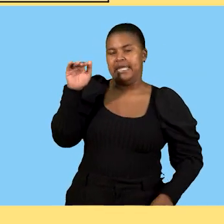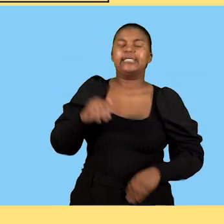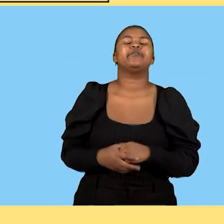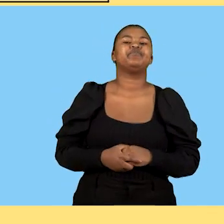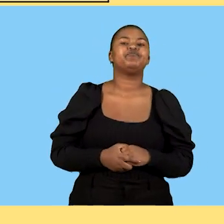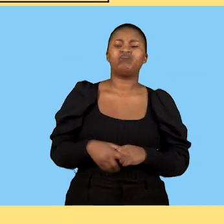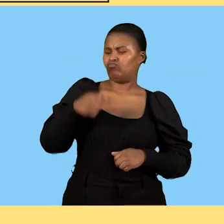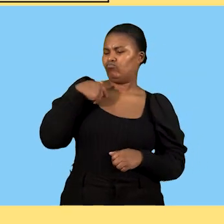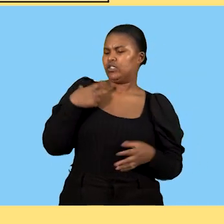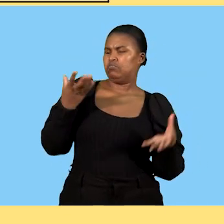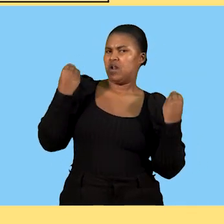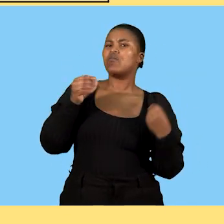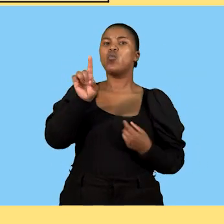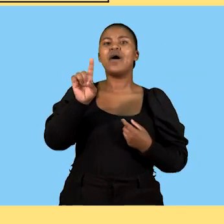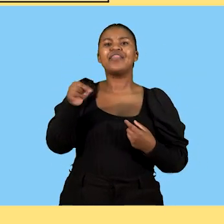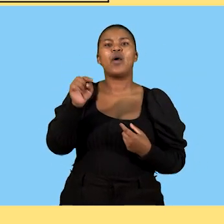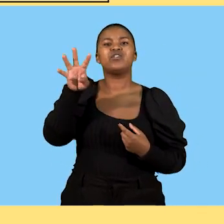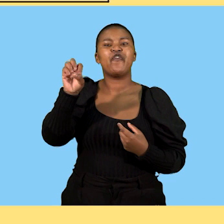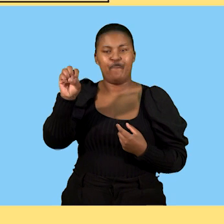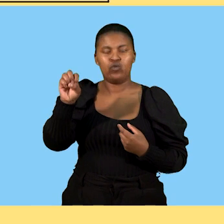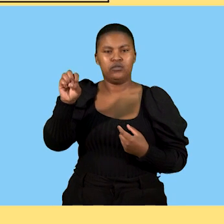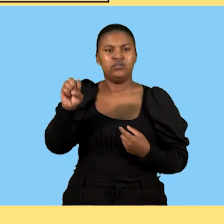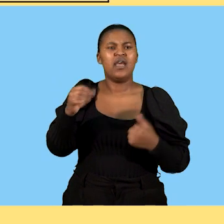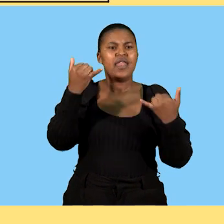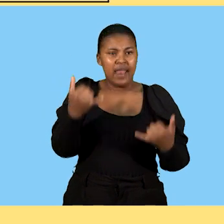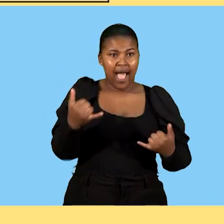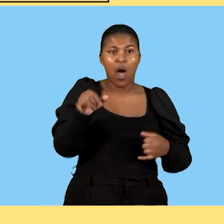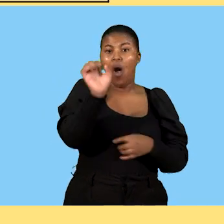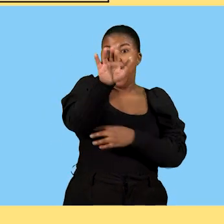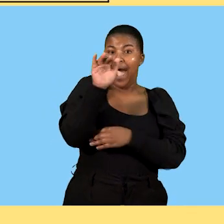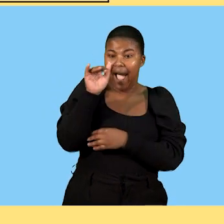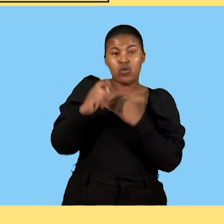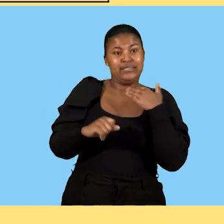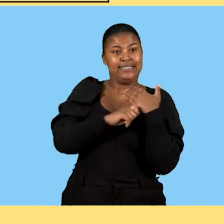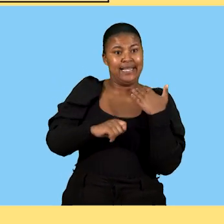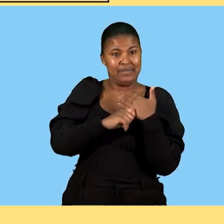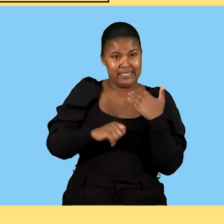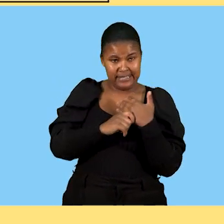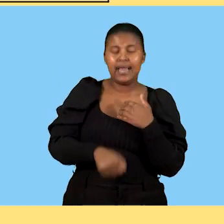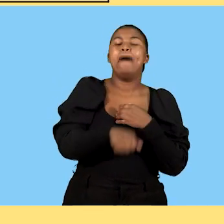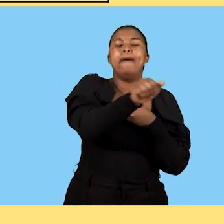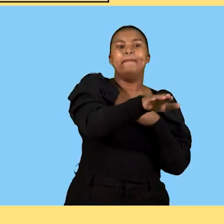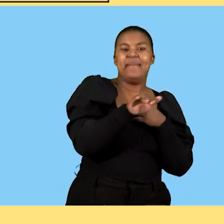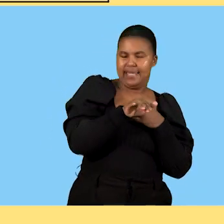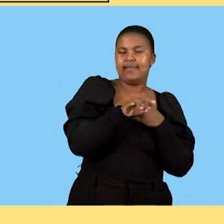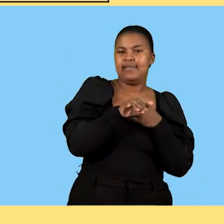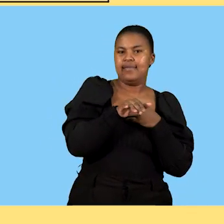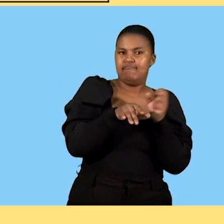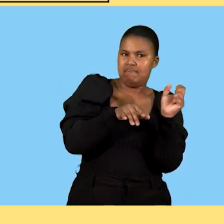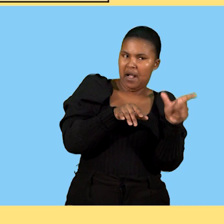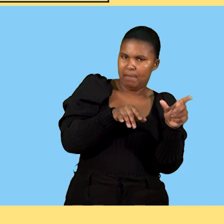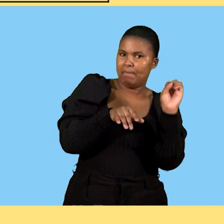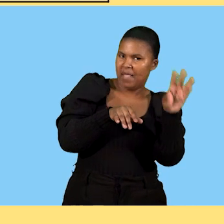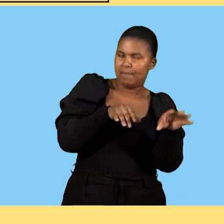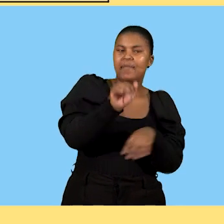We received 1,040, so account debit is bank. When we receive money, account debit